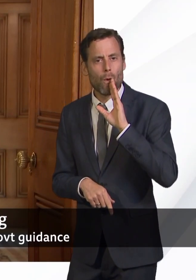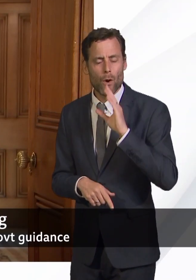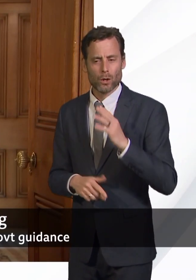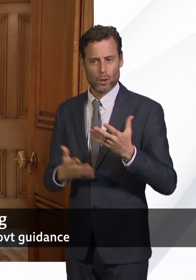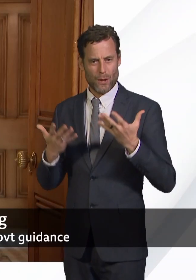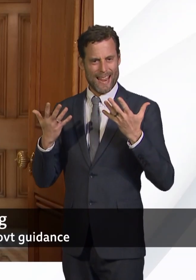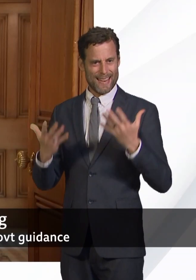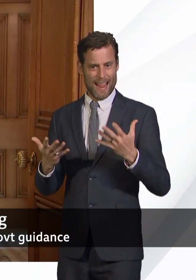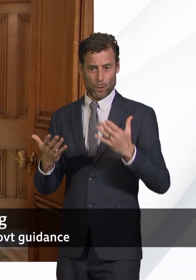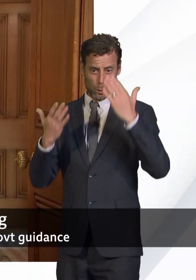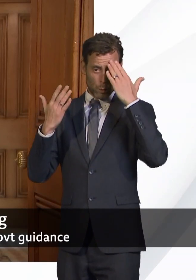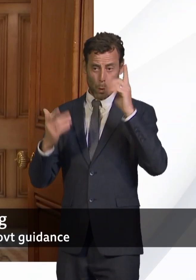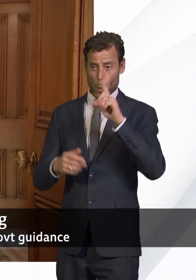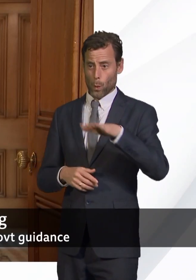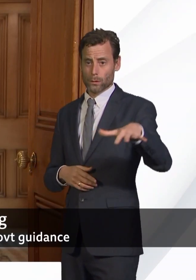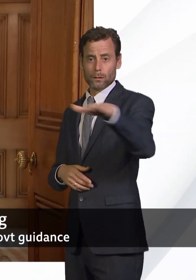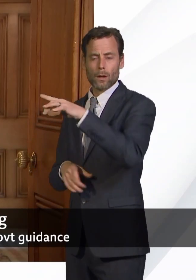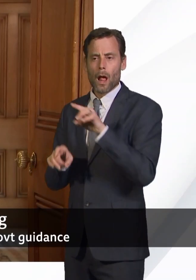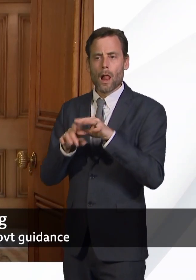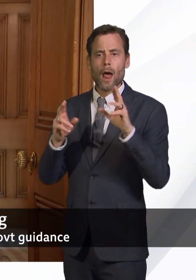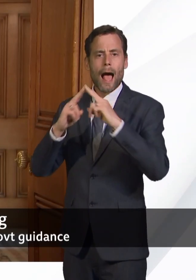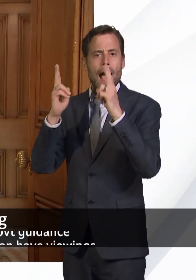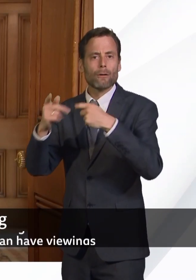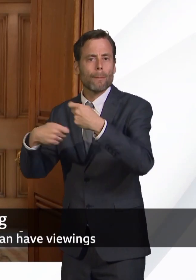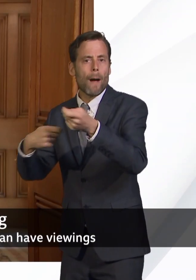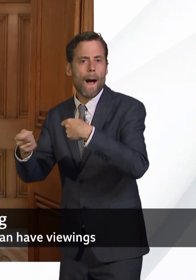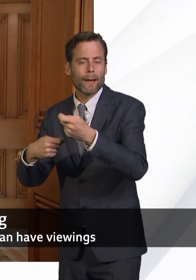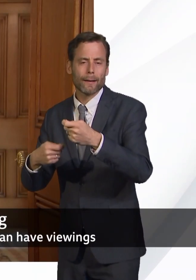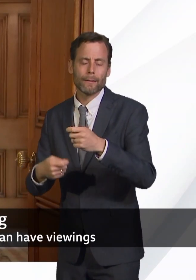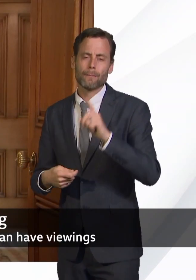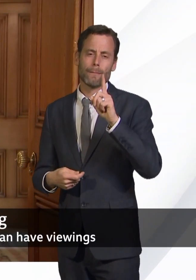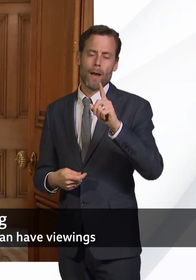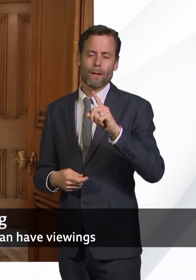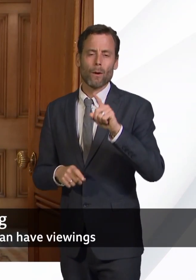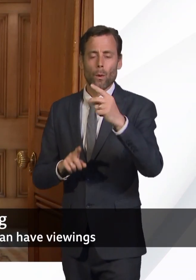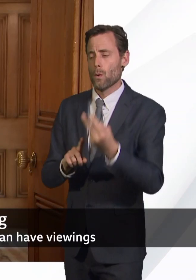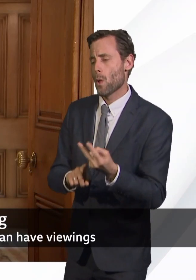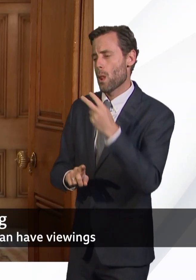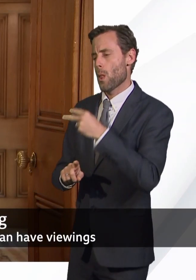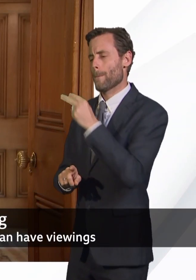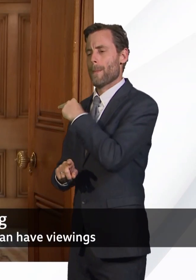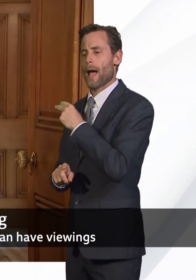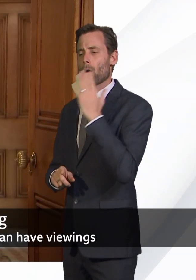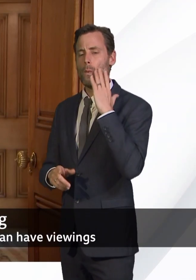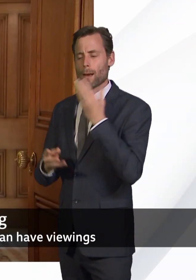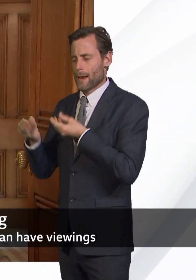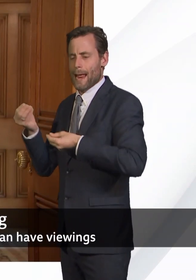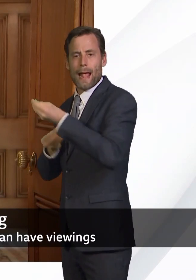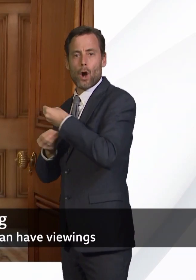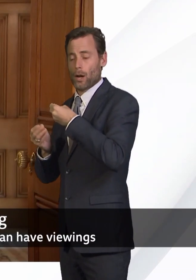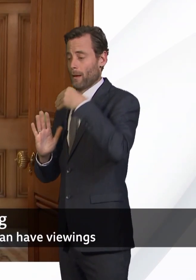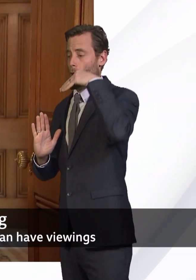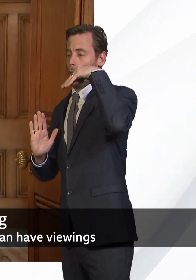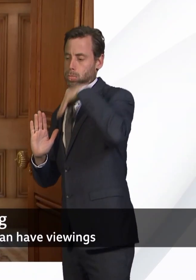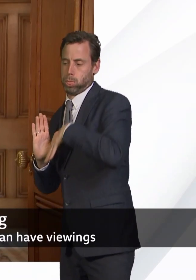market. But history tells us that in every economic recovery in modern British economic